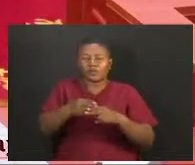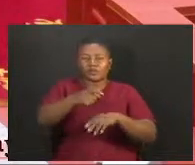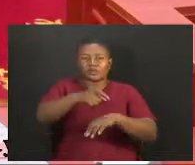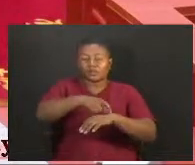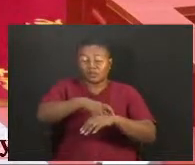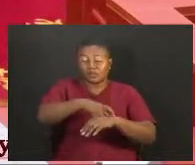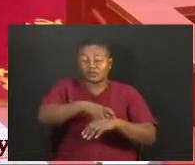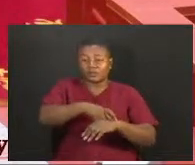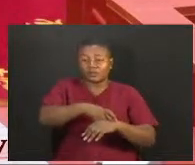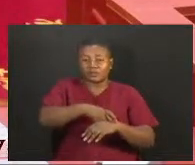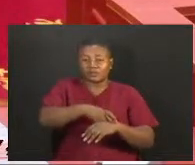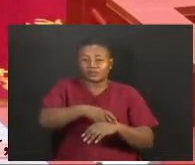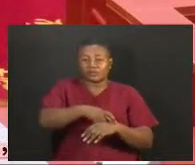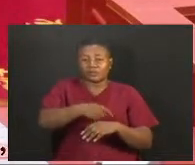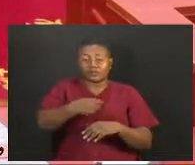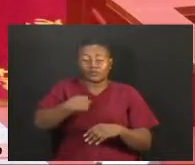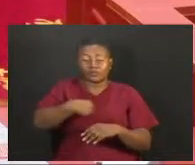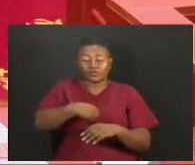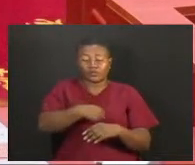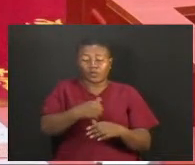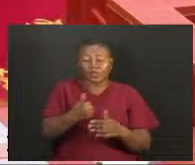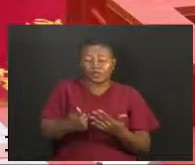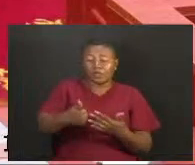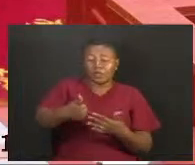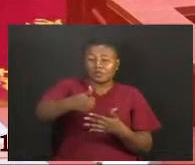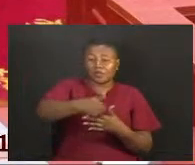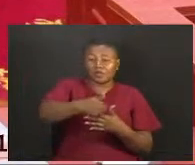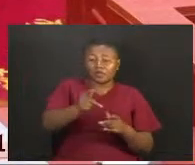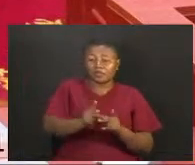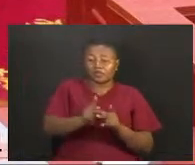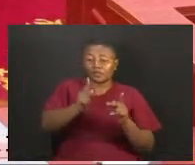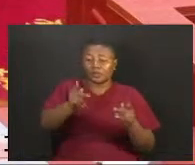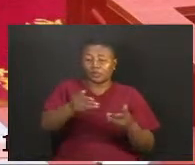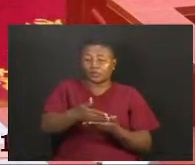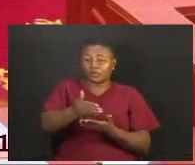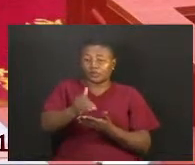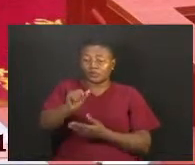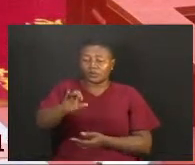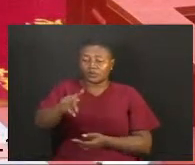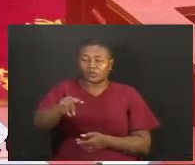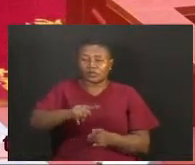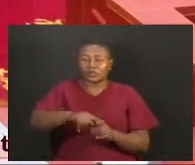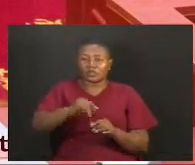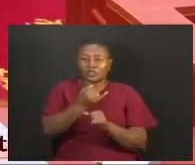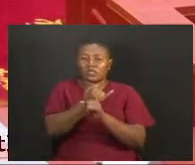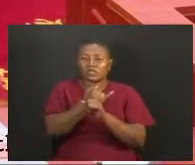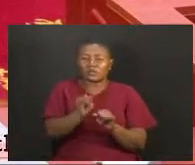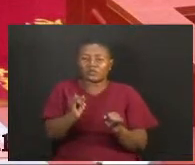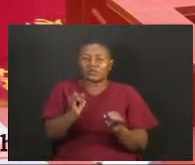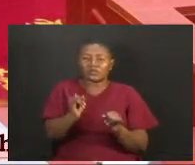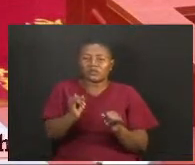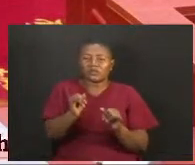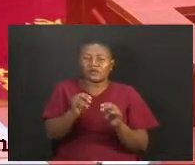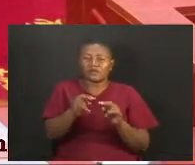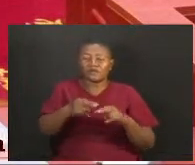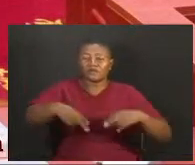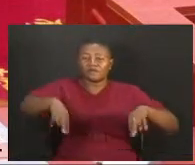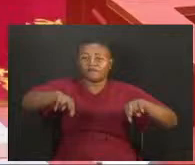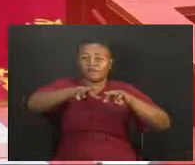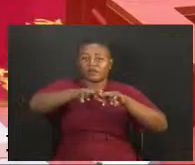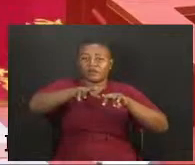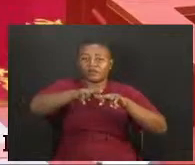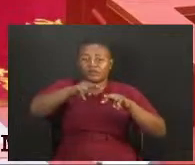implemented. We will amend the Public Procurement Act to provide for an independent value for money office to scrutinize